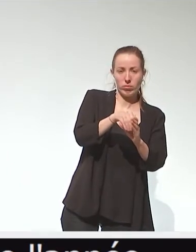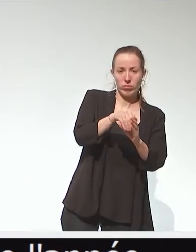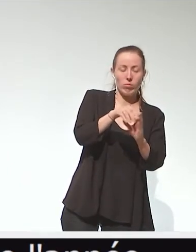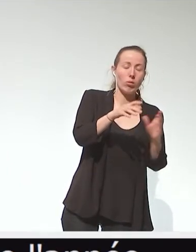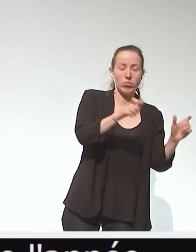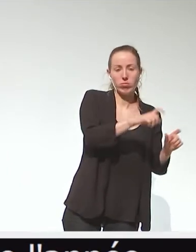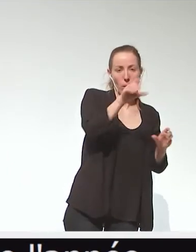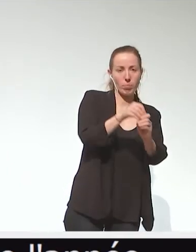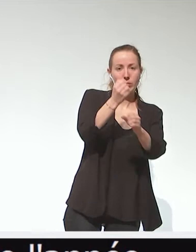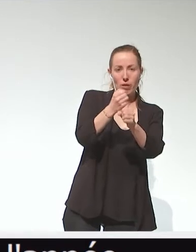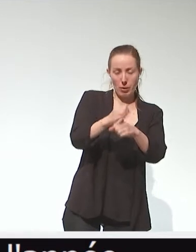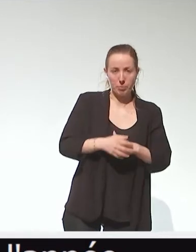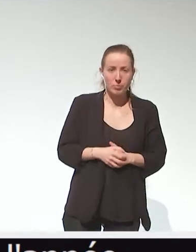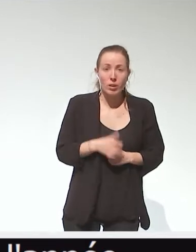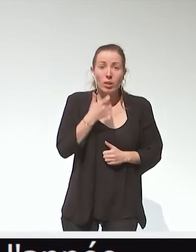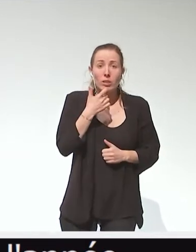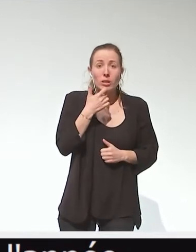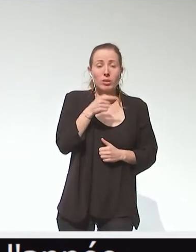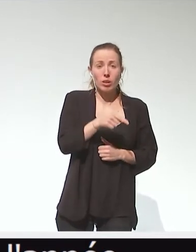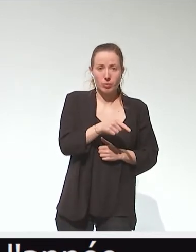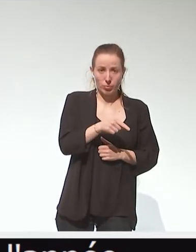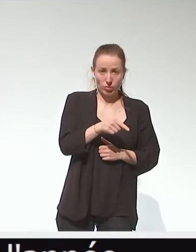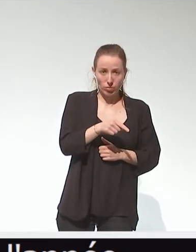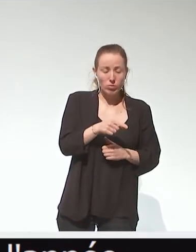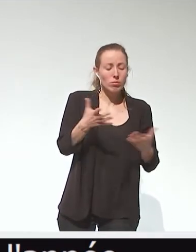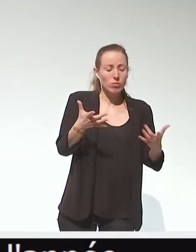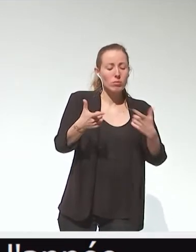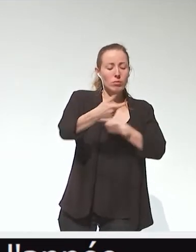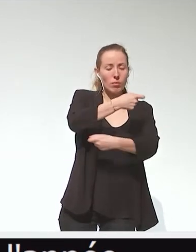We had 17.7% less unemployed than the previous year.